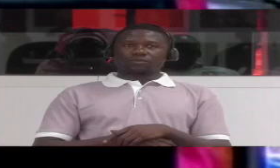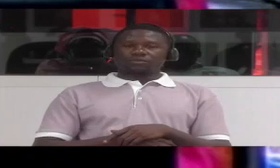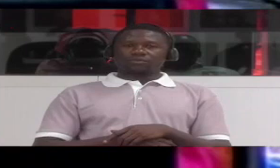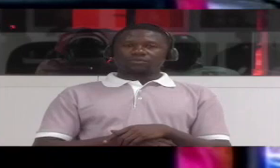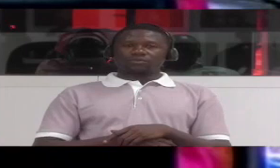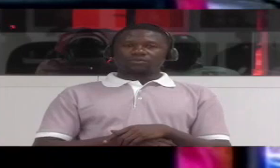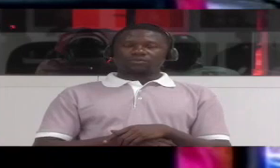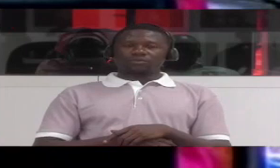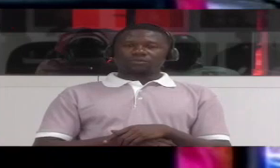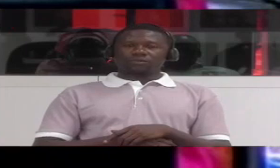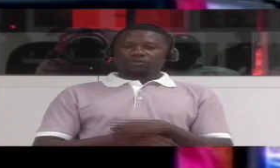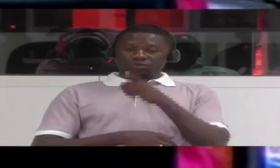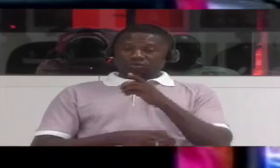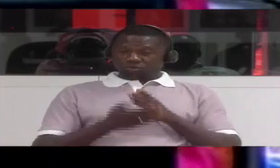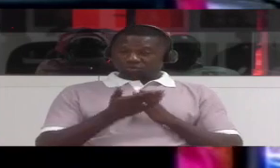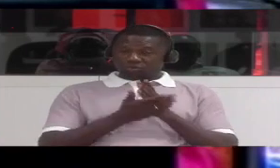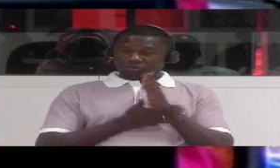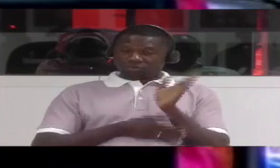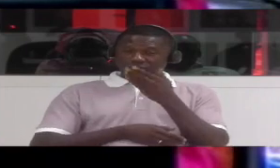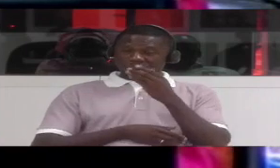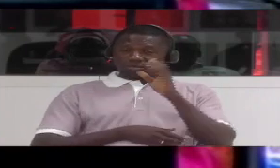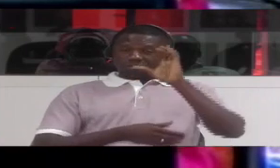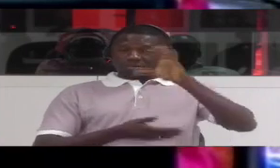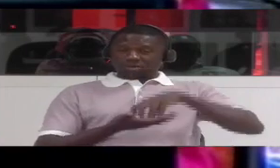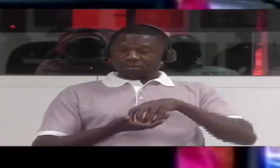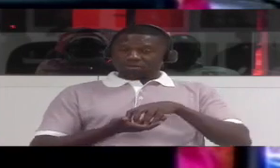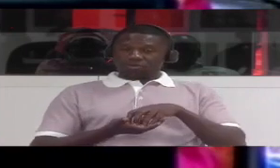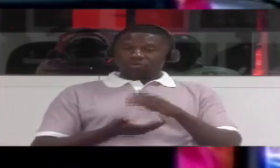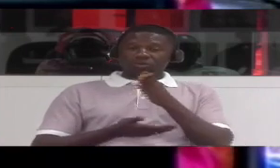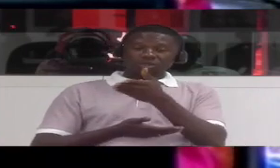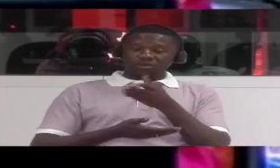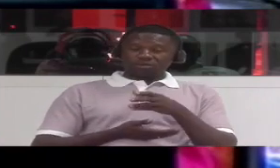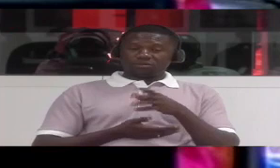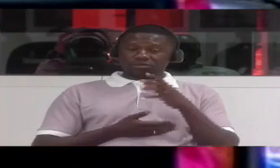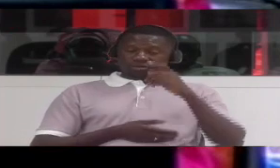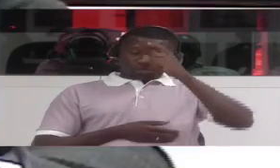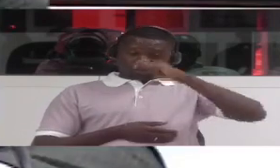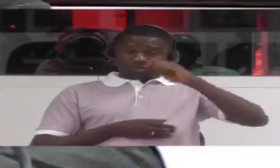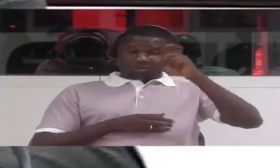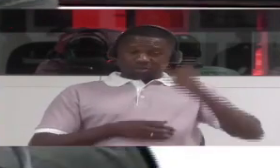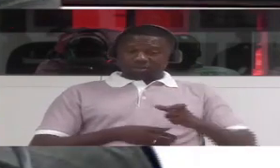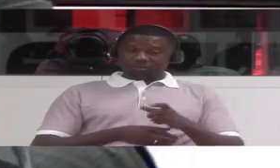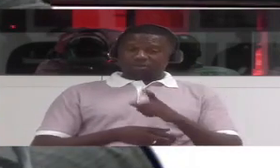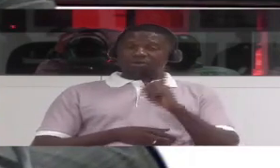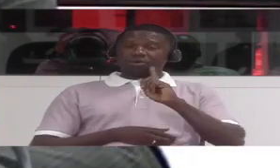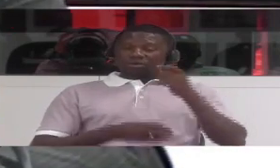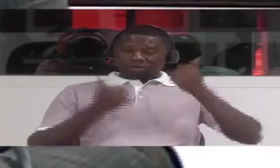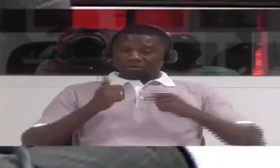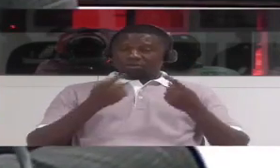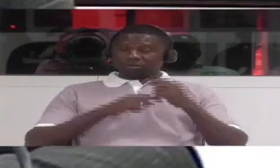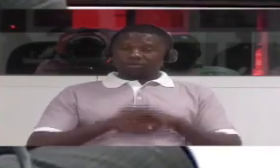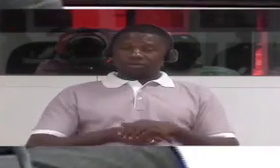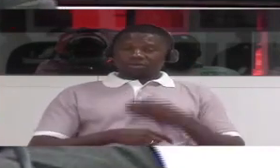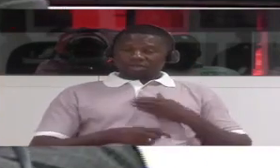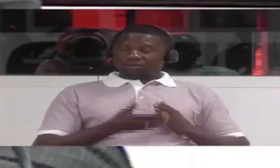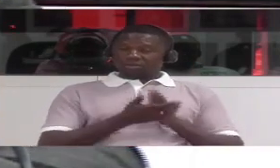So you proceeded to Banjul with these police officers. Tell us what happened. Yes, we drove straight to the police station, Central